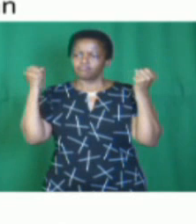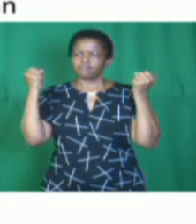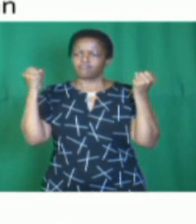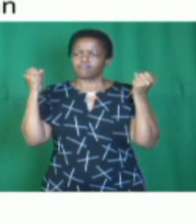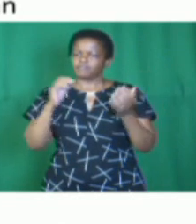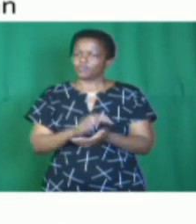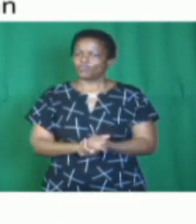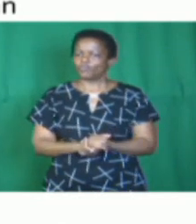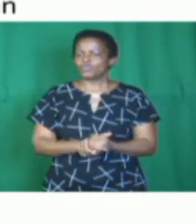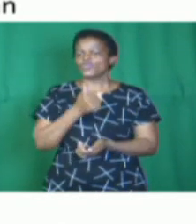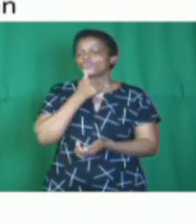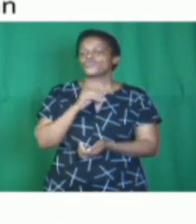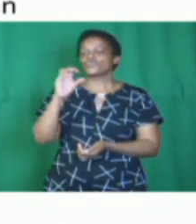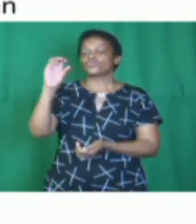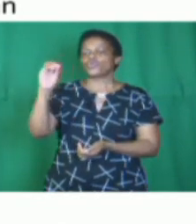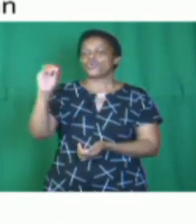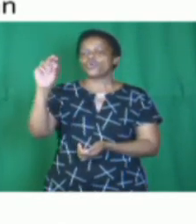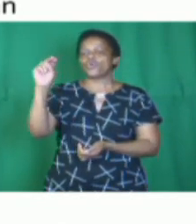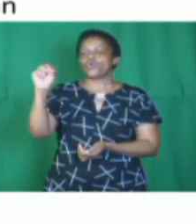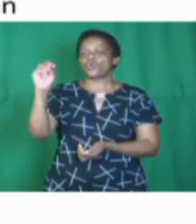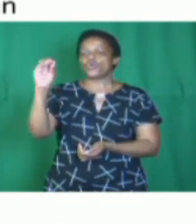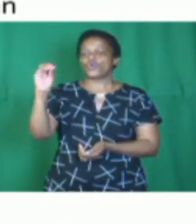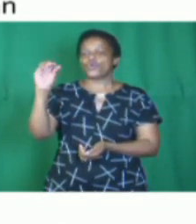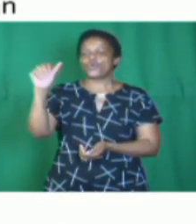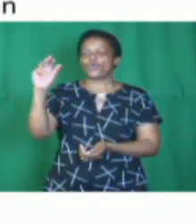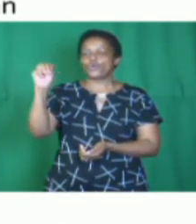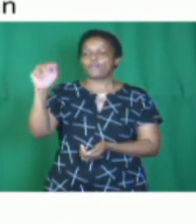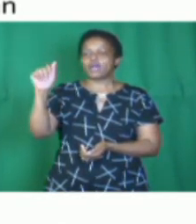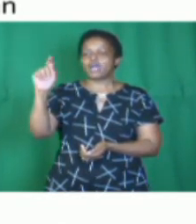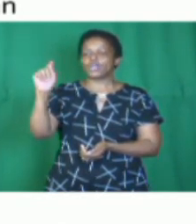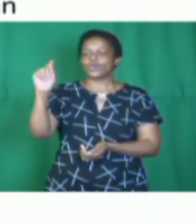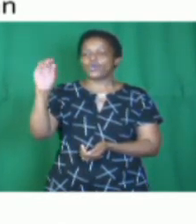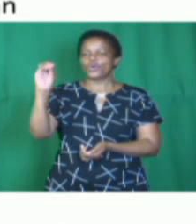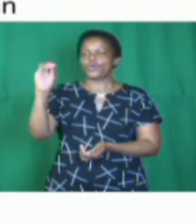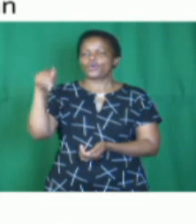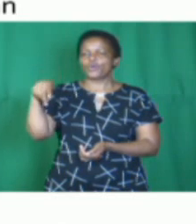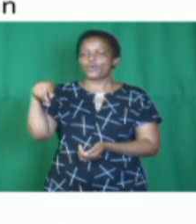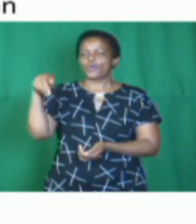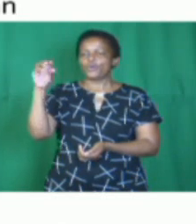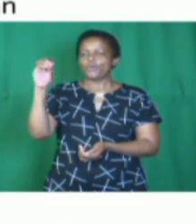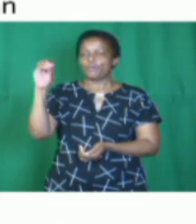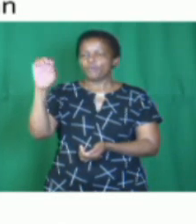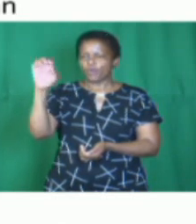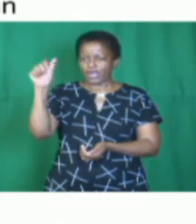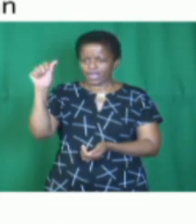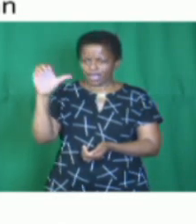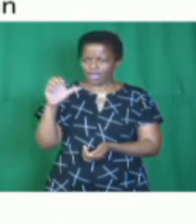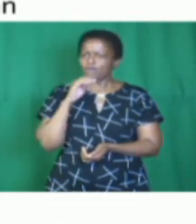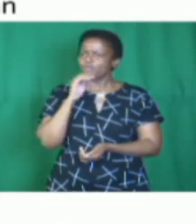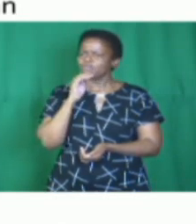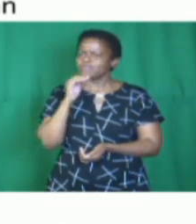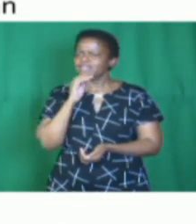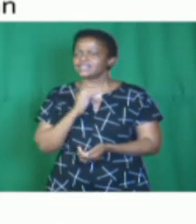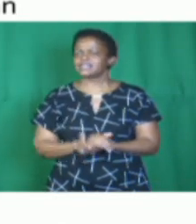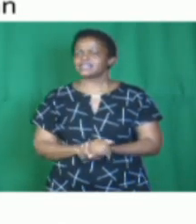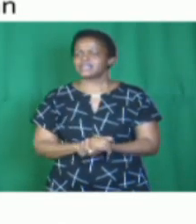onomatopoeia. Onomatopoeia is a sound device. When somebody says buzz, hiss,